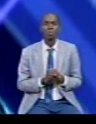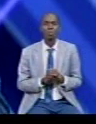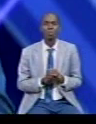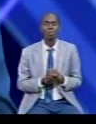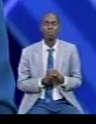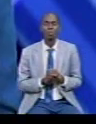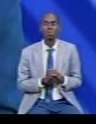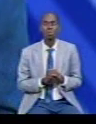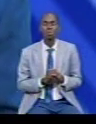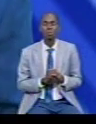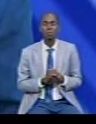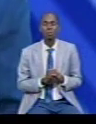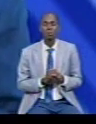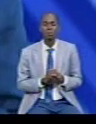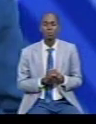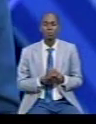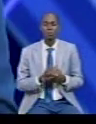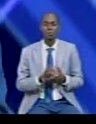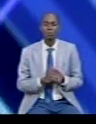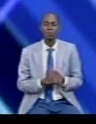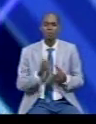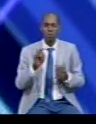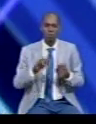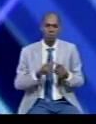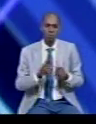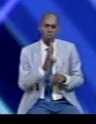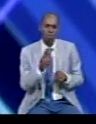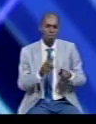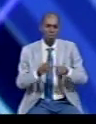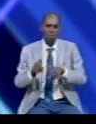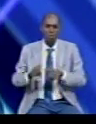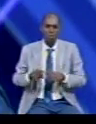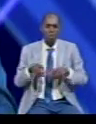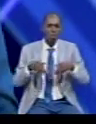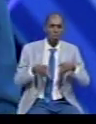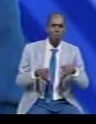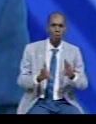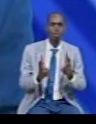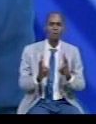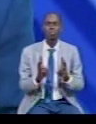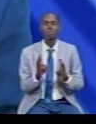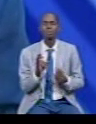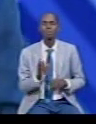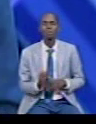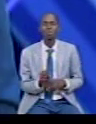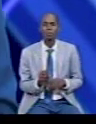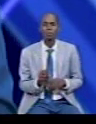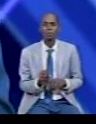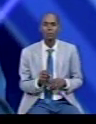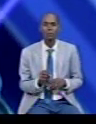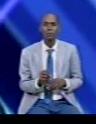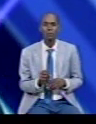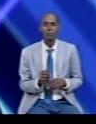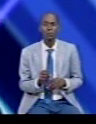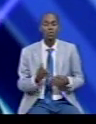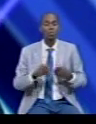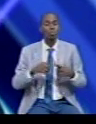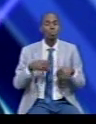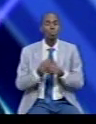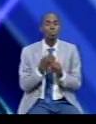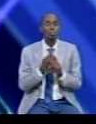Then we shall adopt a variety of methods, workable strategies to ensure